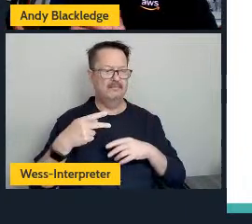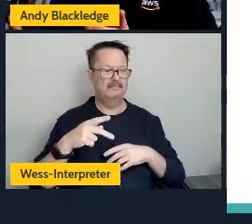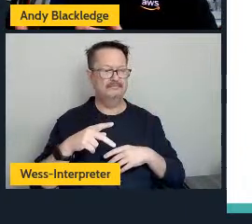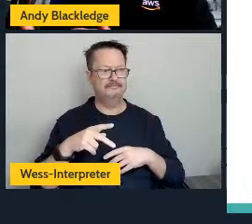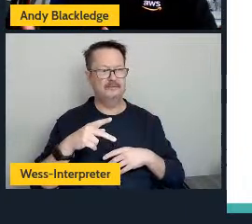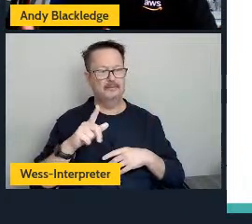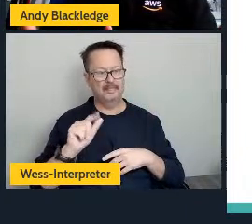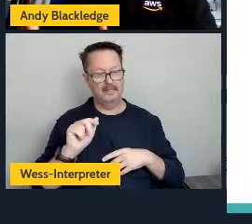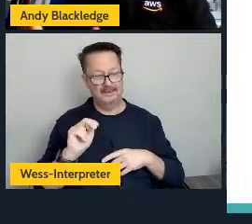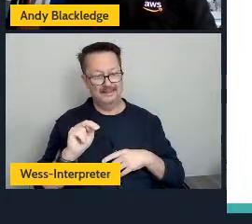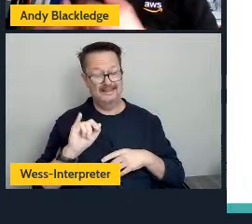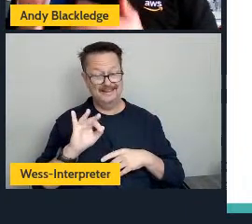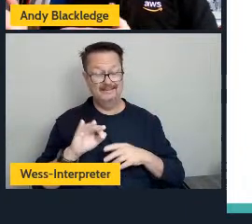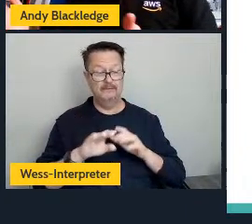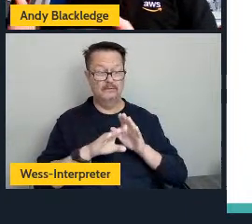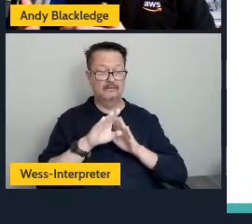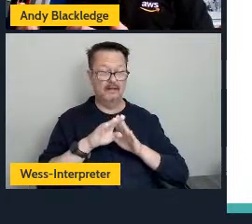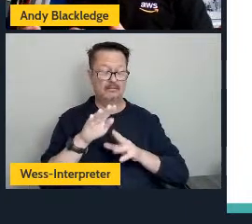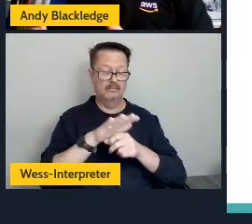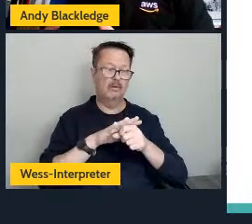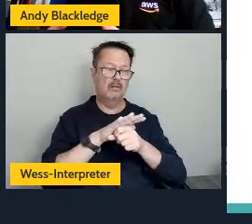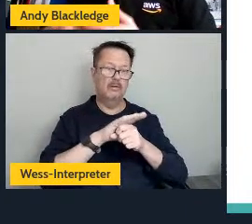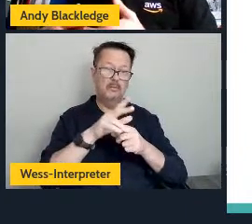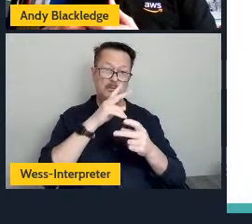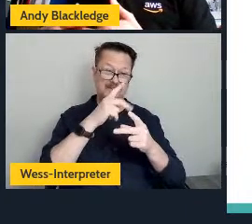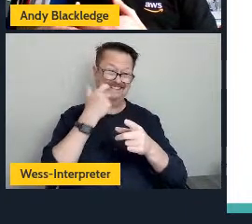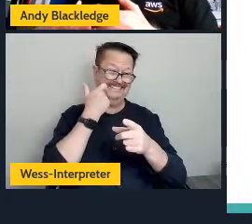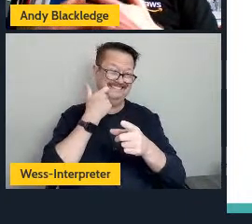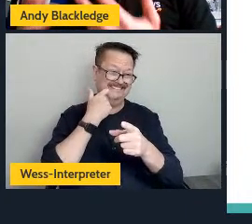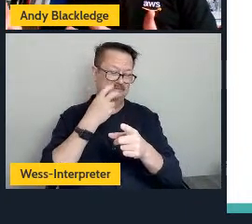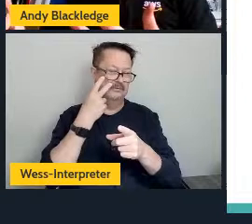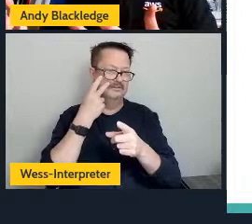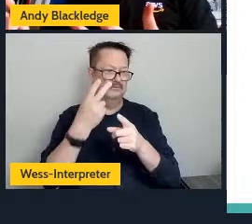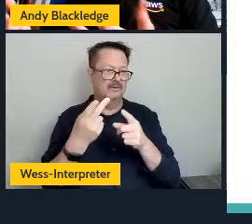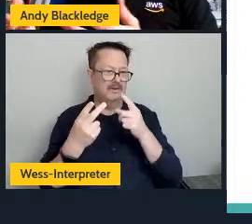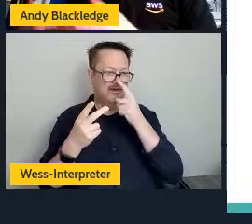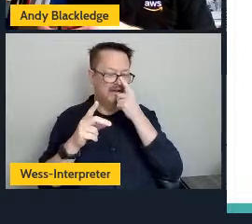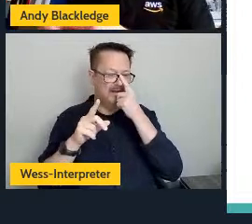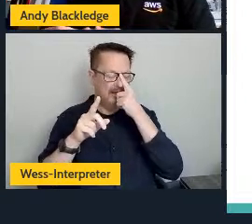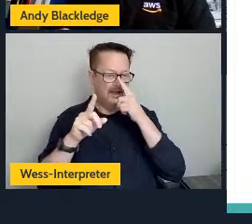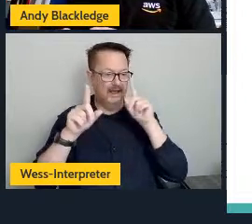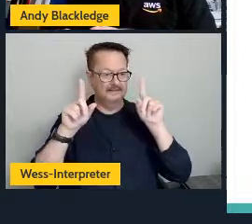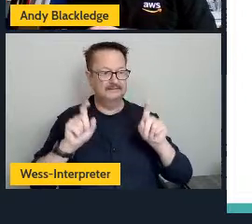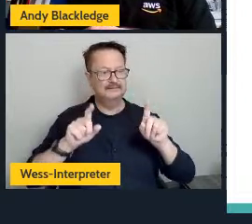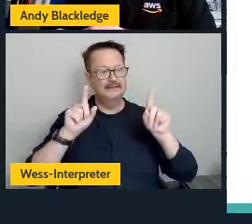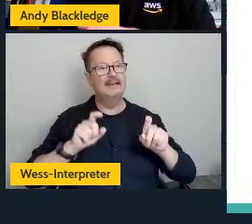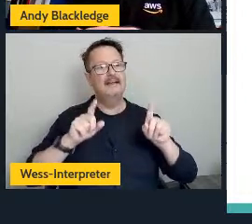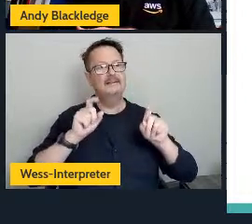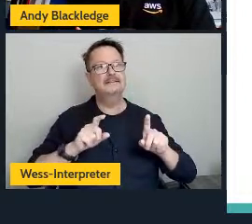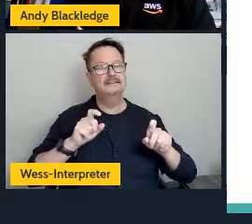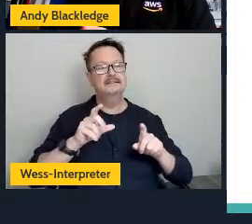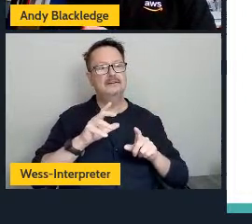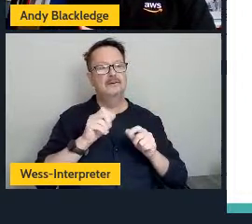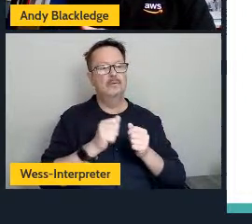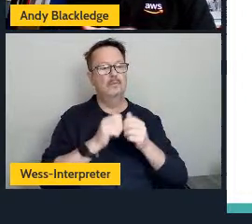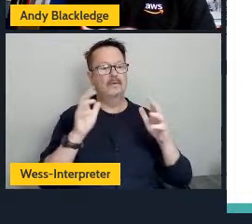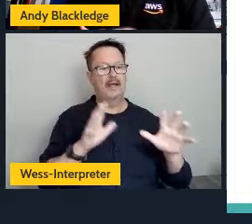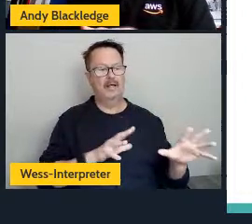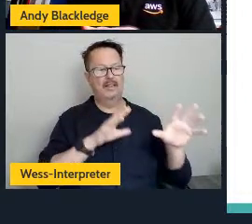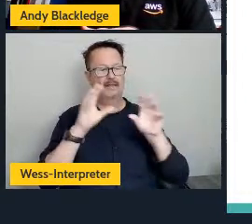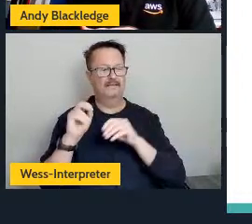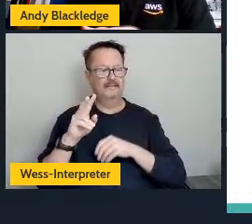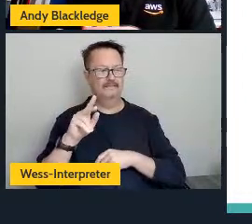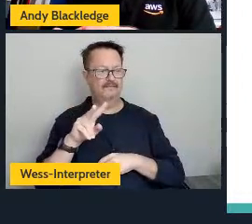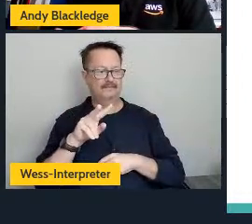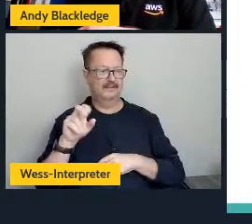if you're developing locally, as we saw there, I tested it and without leaving VS Code,